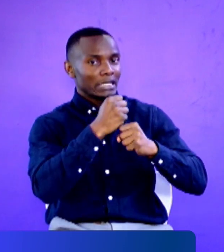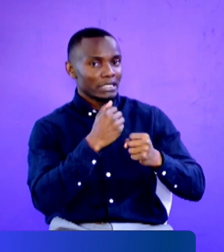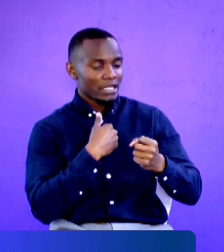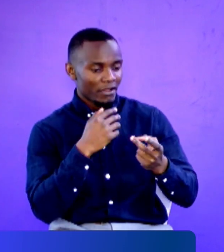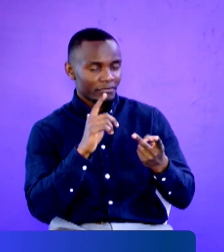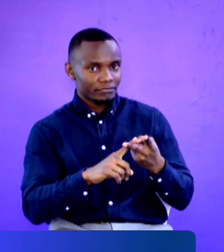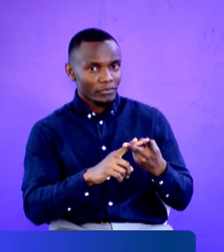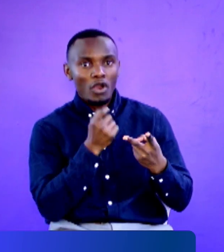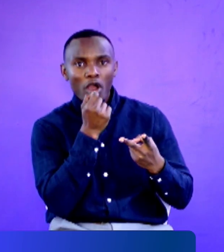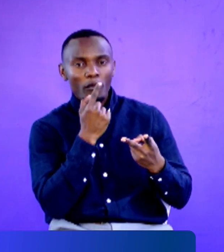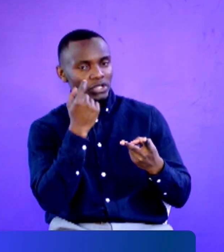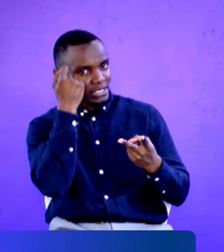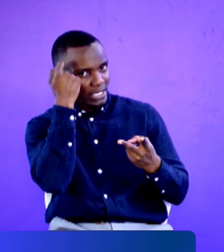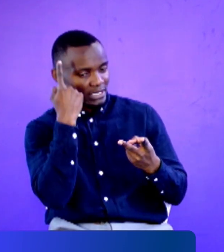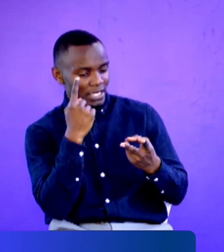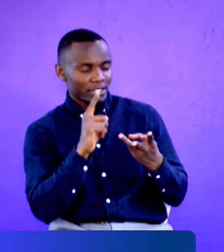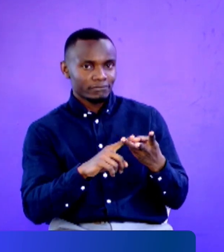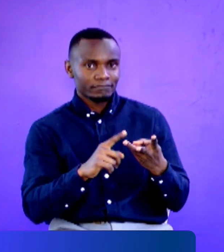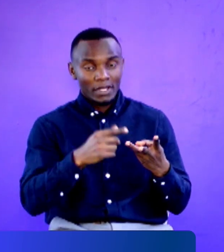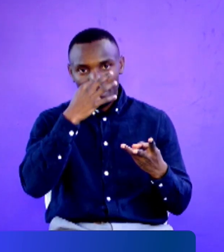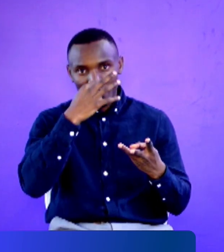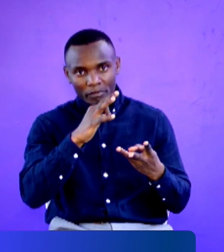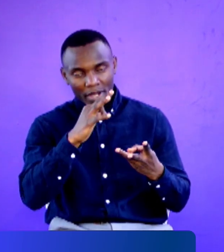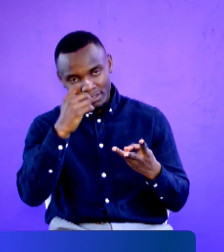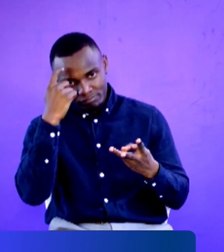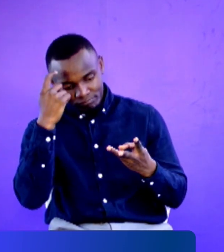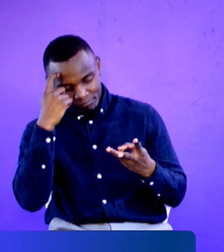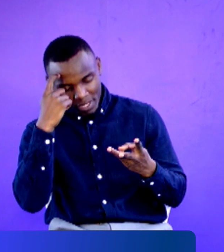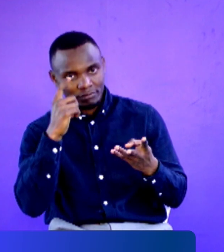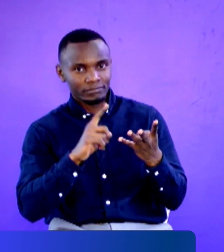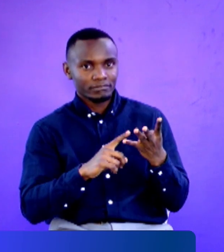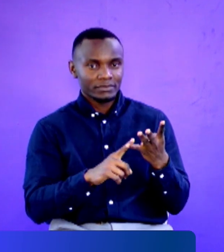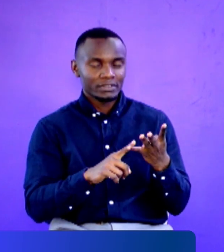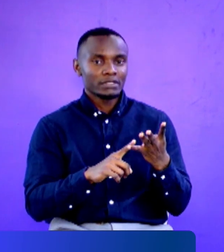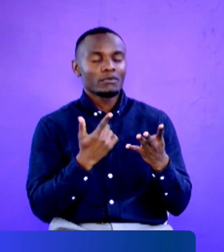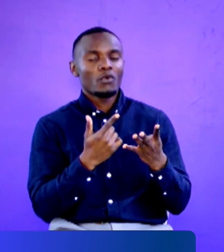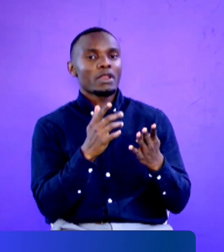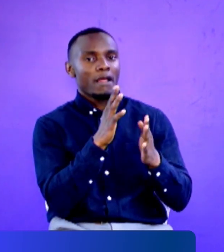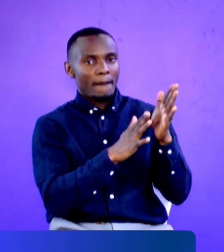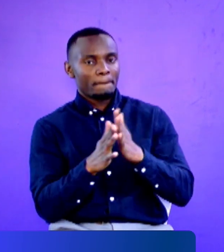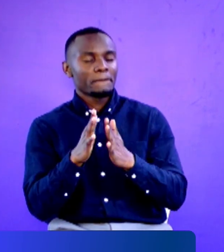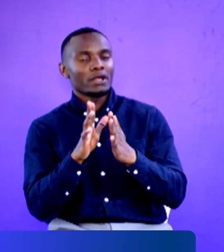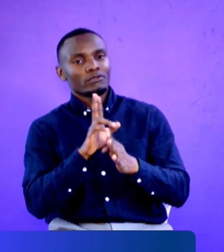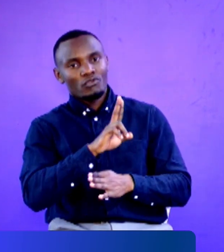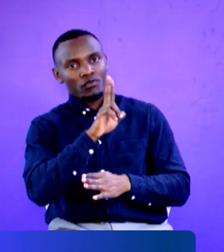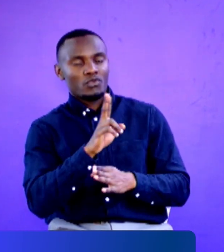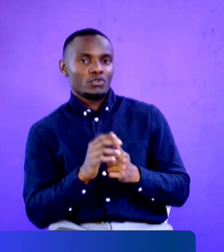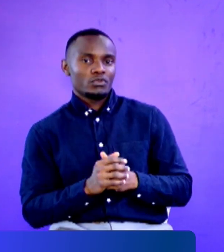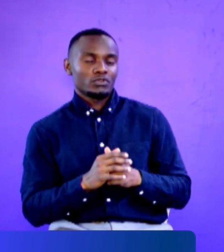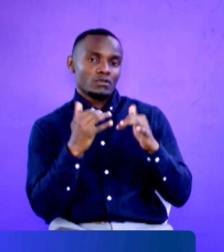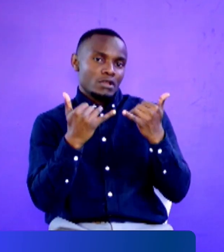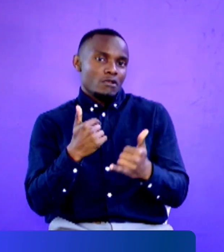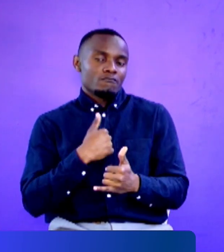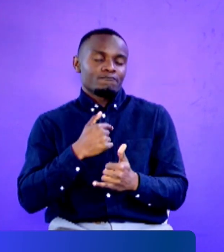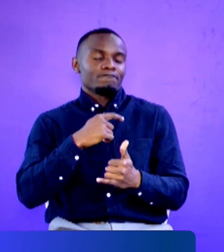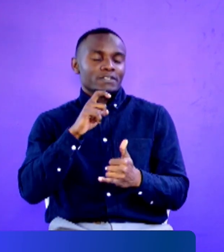education, and the development plan I shared with Uhuru. With that combination, I have no excuse but to transform the nation," the